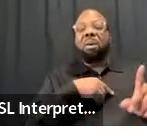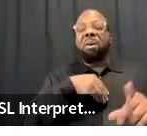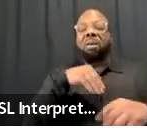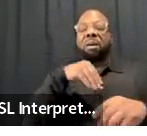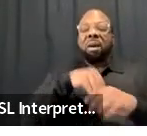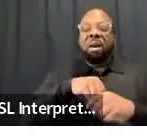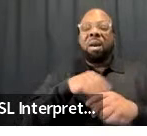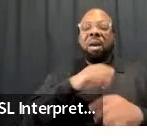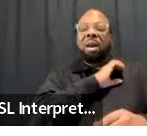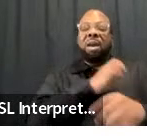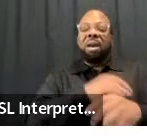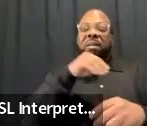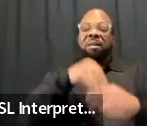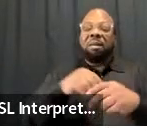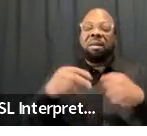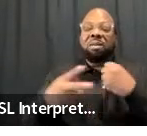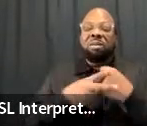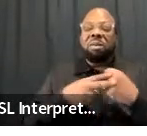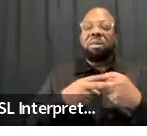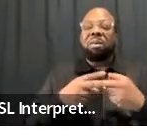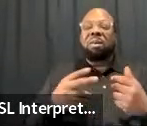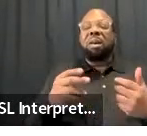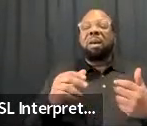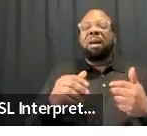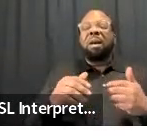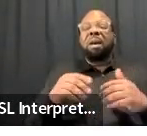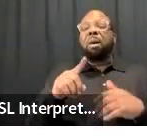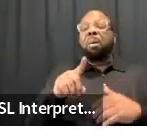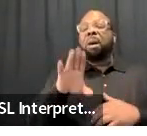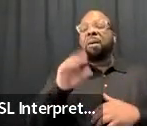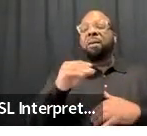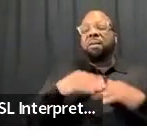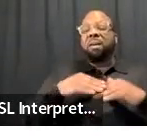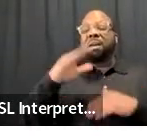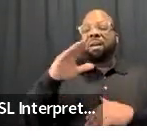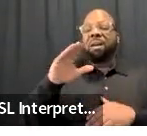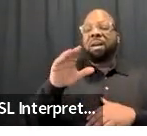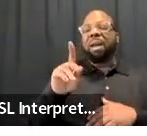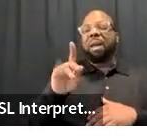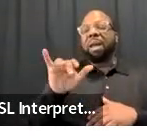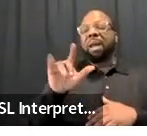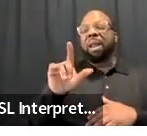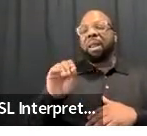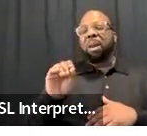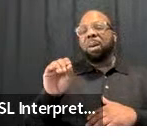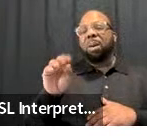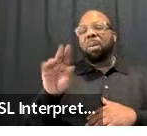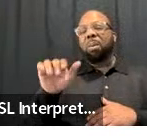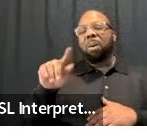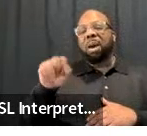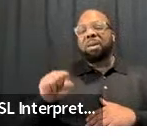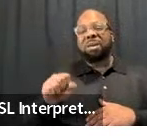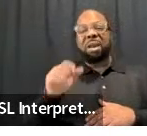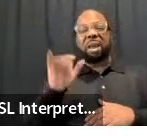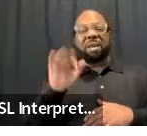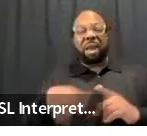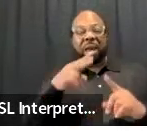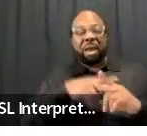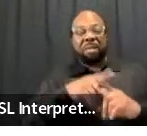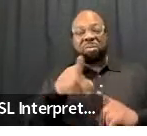the city. So anything above 250 kilowatts, that would include the 315, the application that you're speaking about.